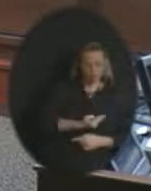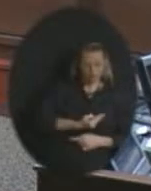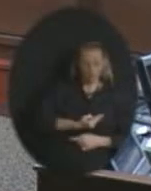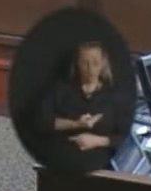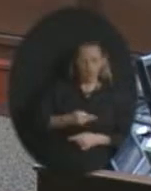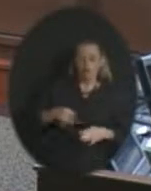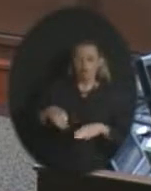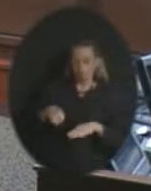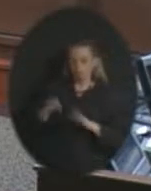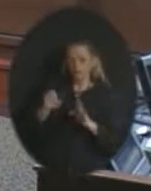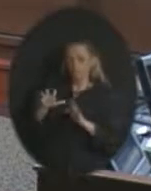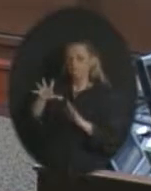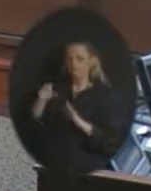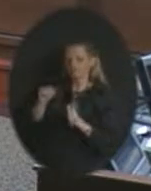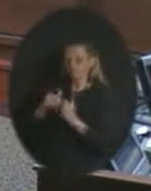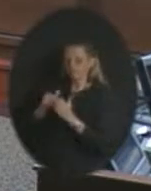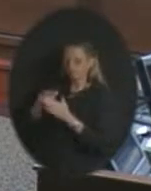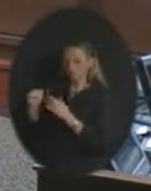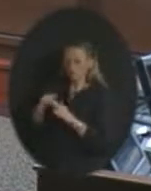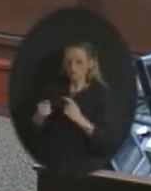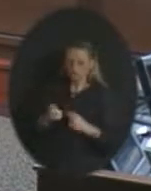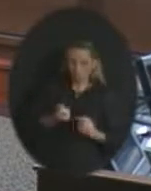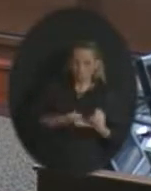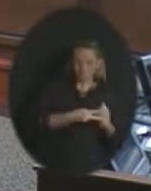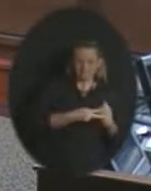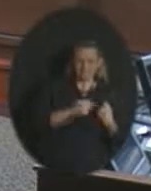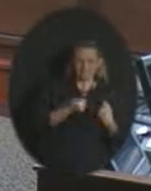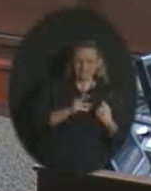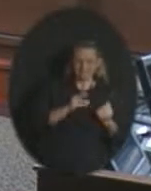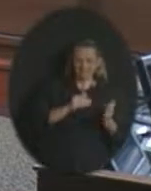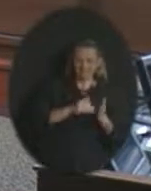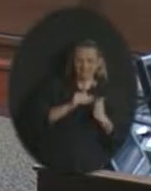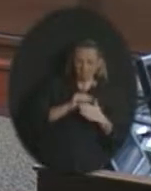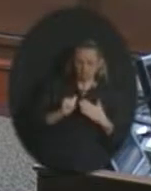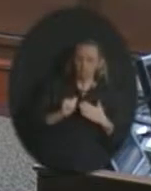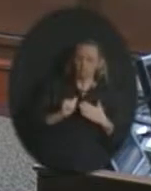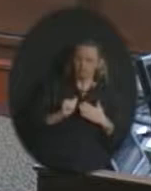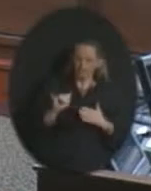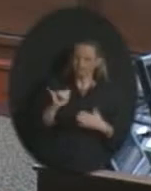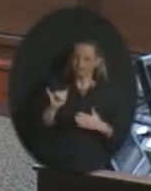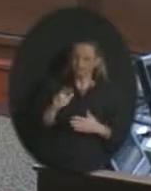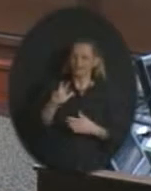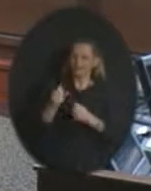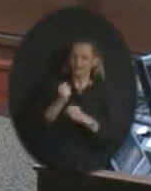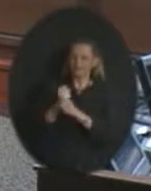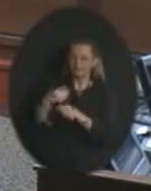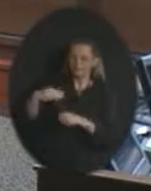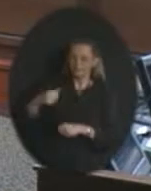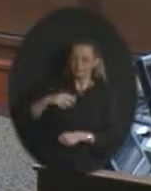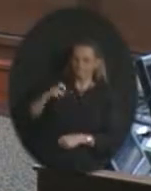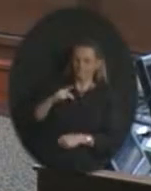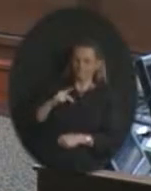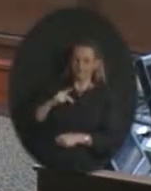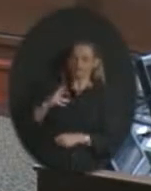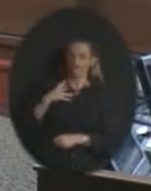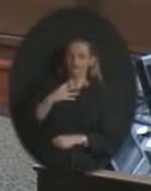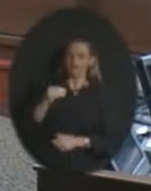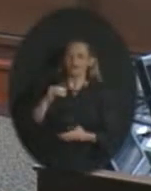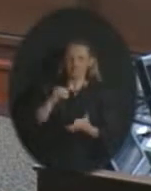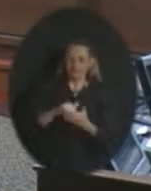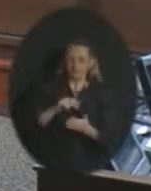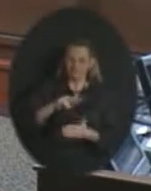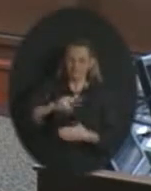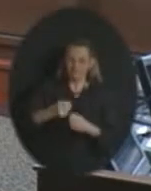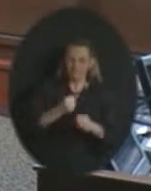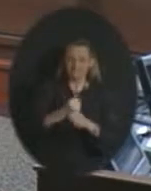up $50,000 worth of coverage for $16,000, and that's like a 3-year payback on that. And a second year known rate on right. our stop loss mm-hmm. is a good so,